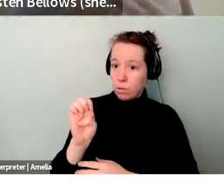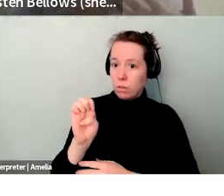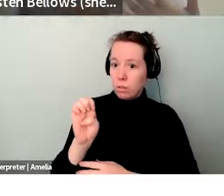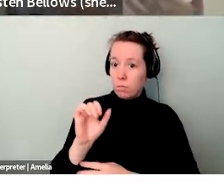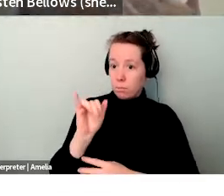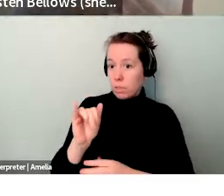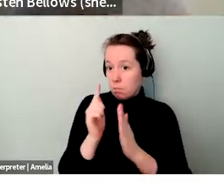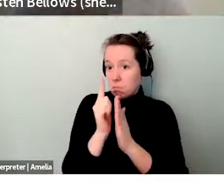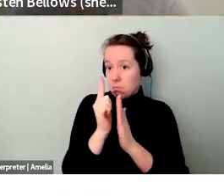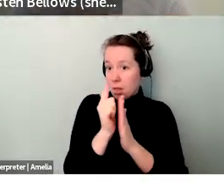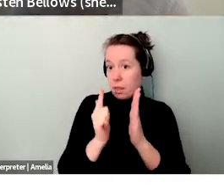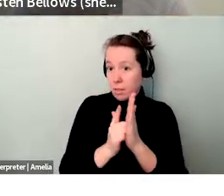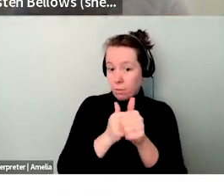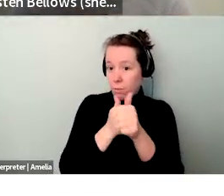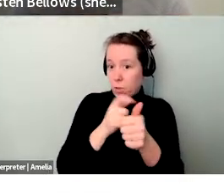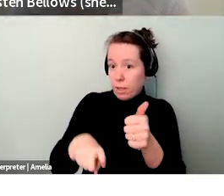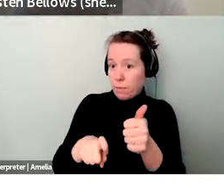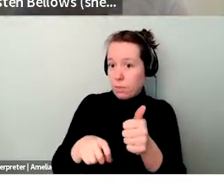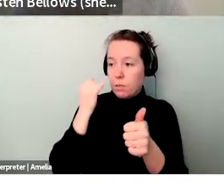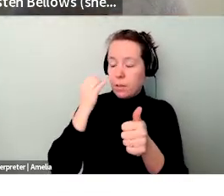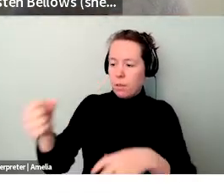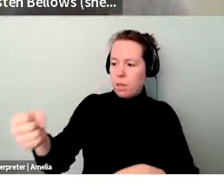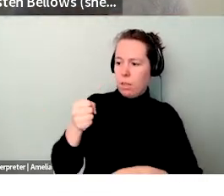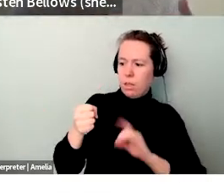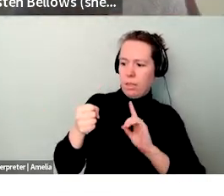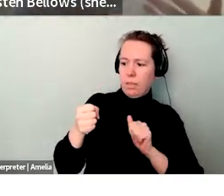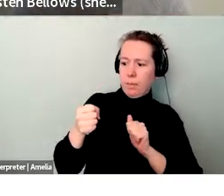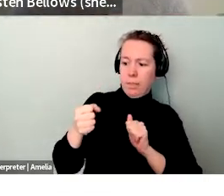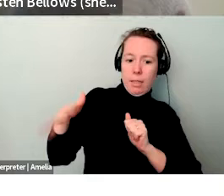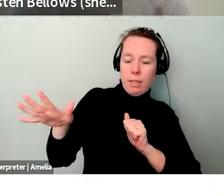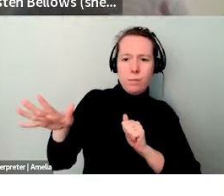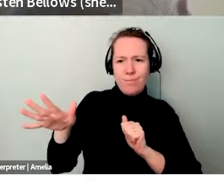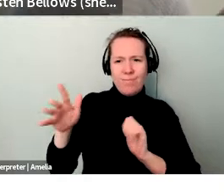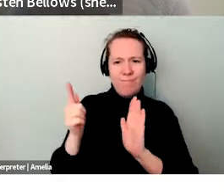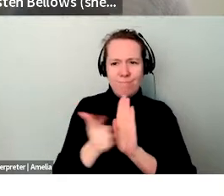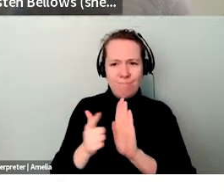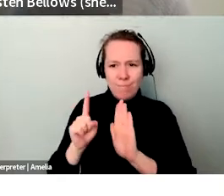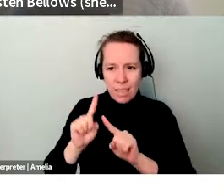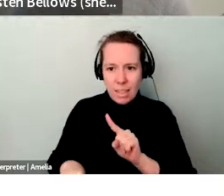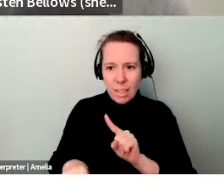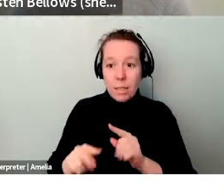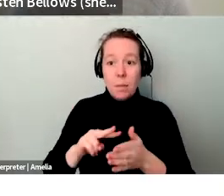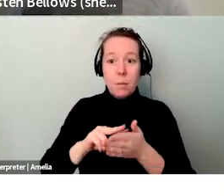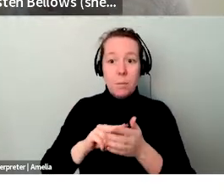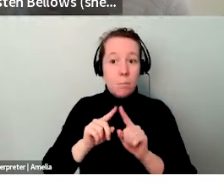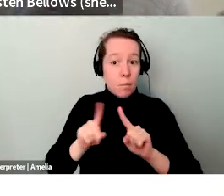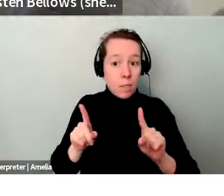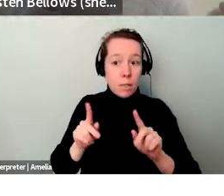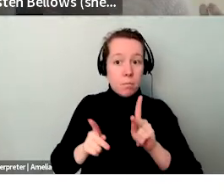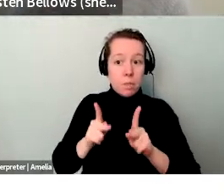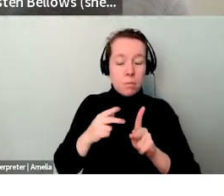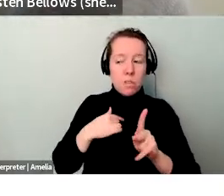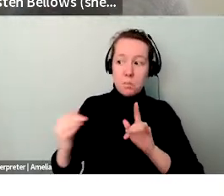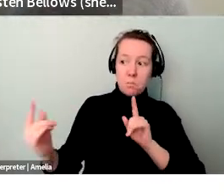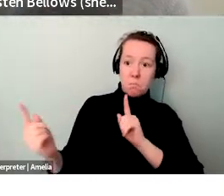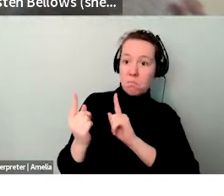illegal to not hire someone due to a disability, but these disabilities are still viewed by a number of